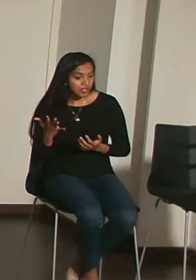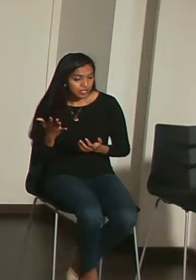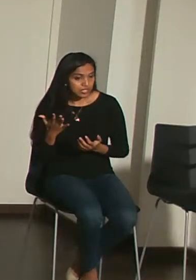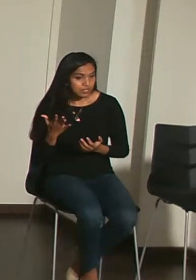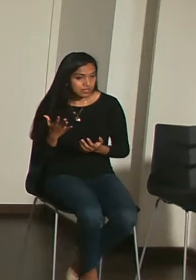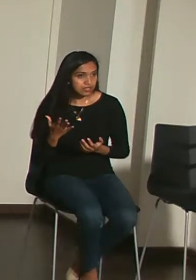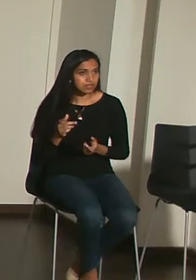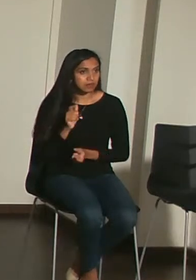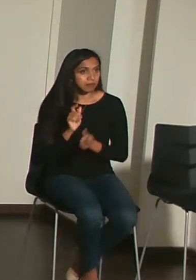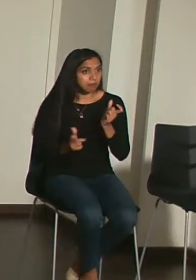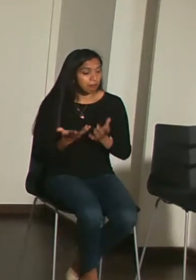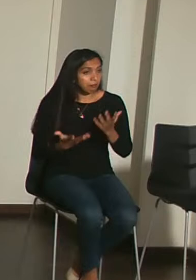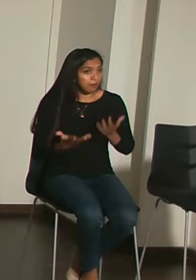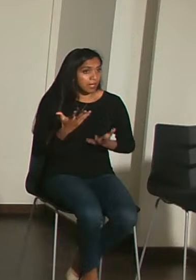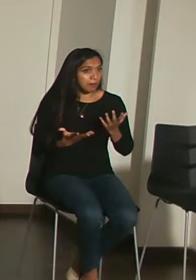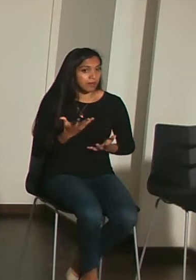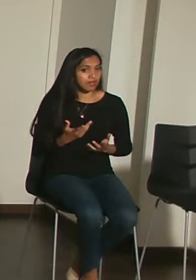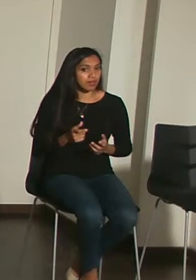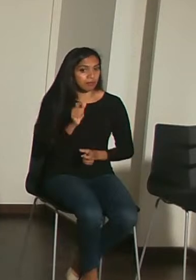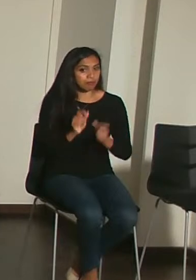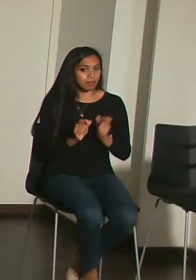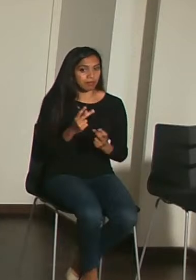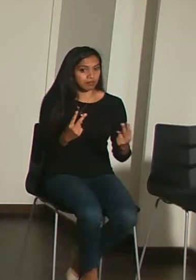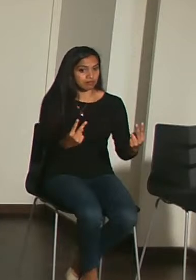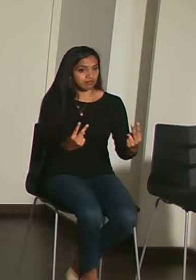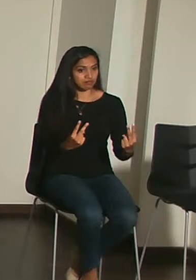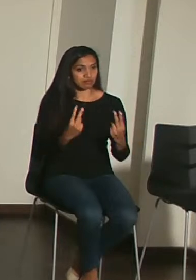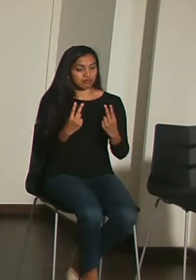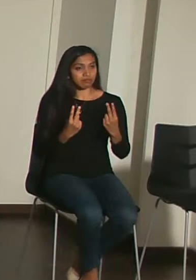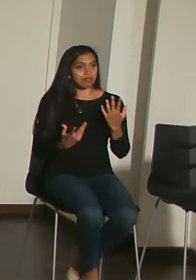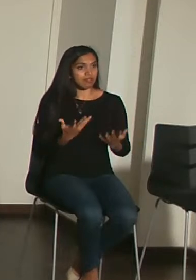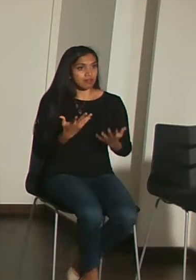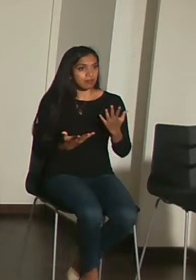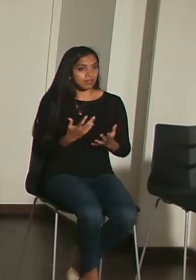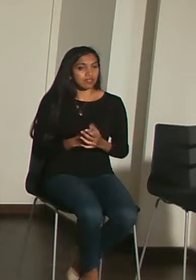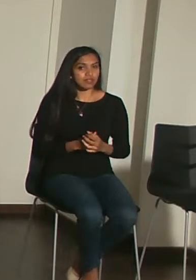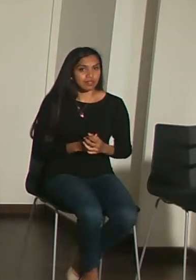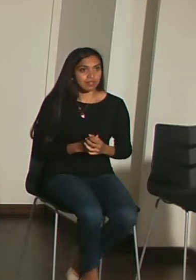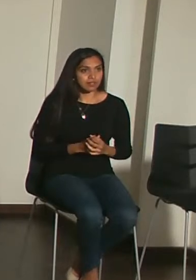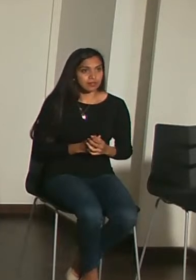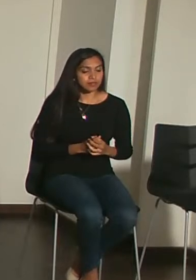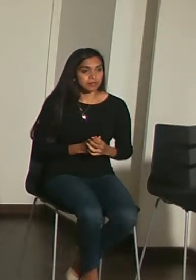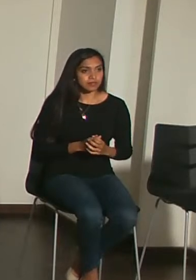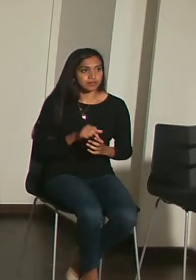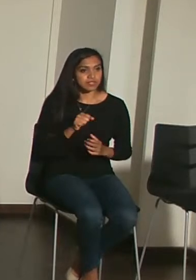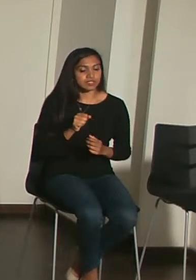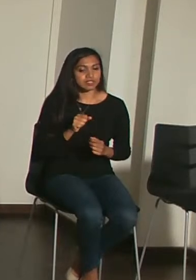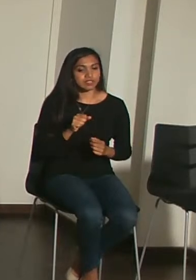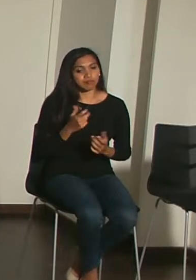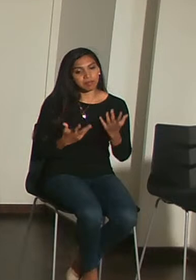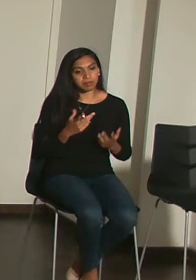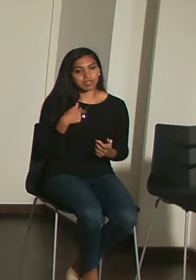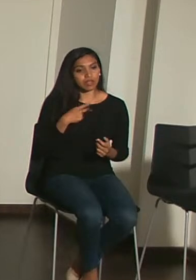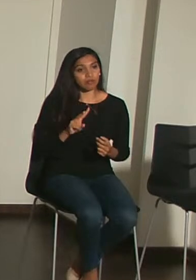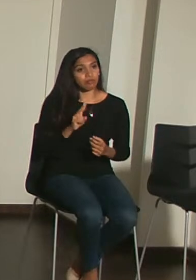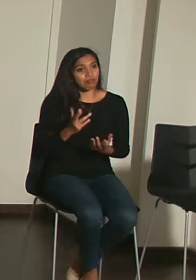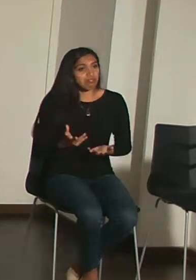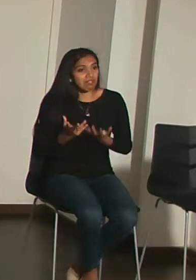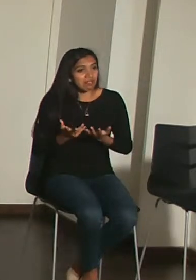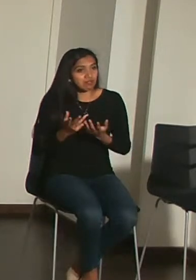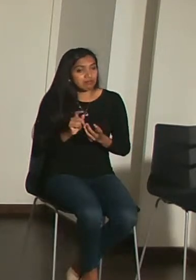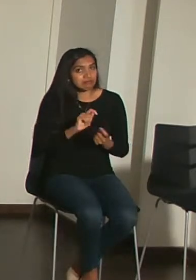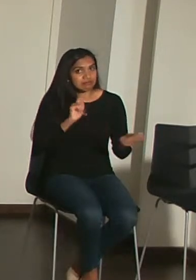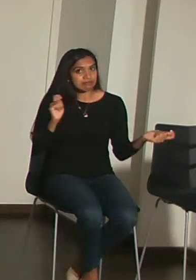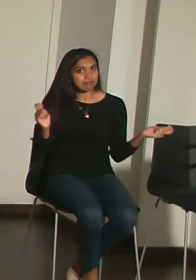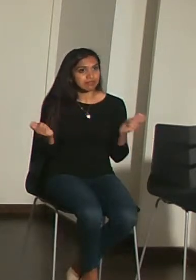the 2 hour traffic worth it. That that I think it's also that transactional thing, that value of it. Sometimes it's just like,